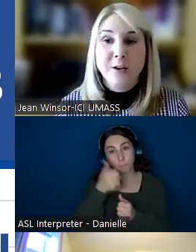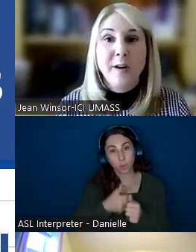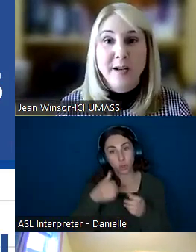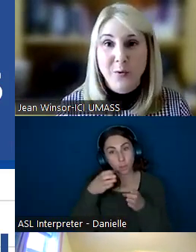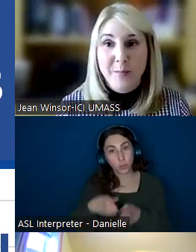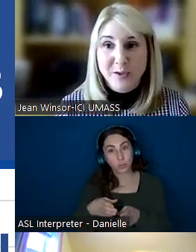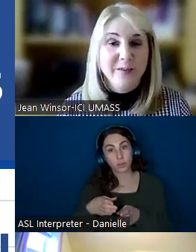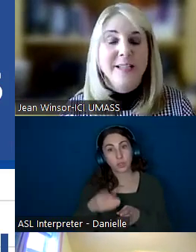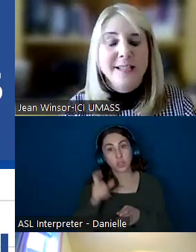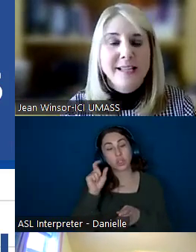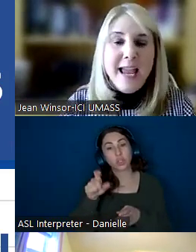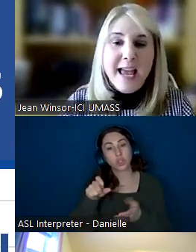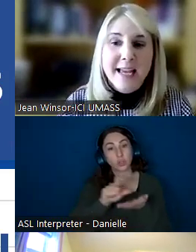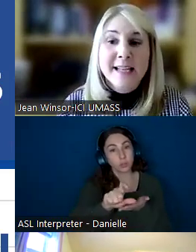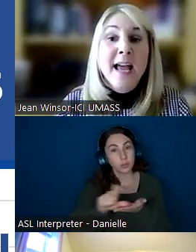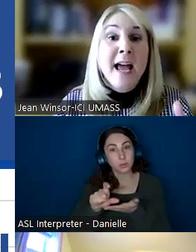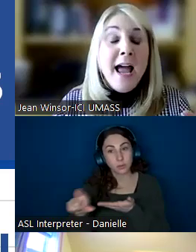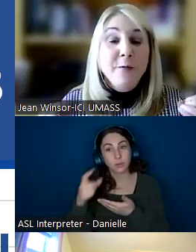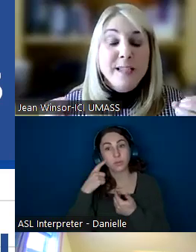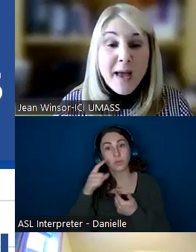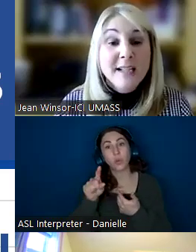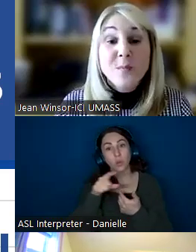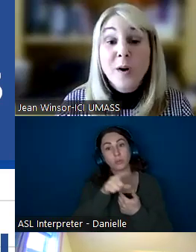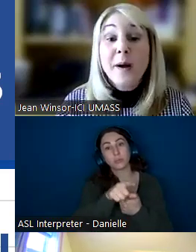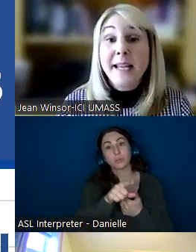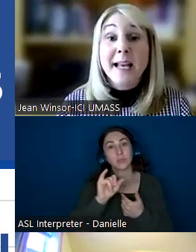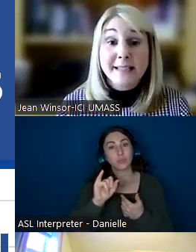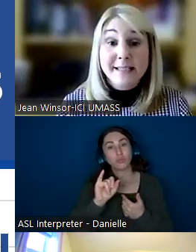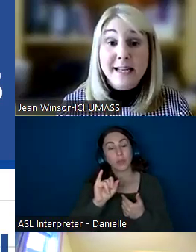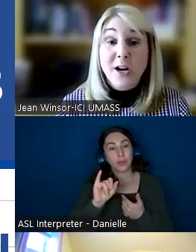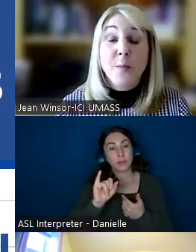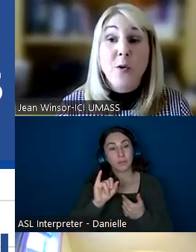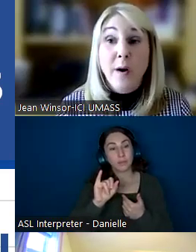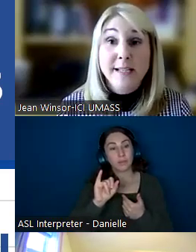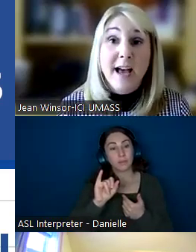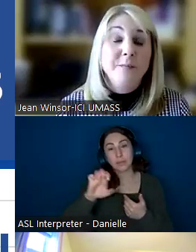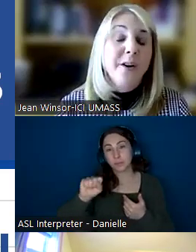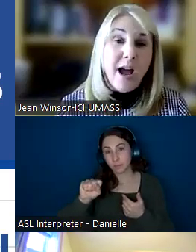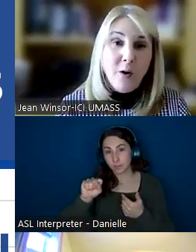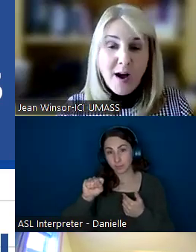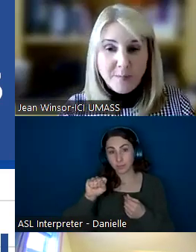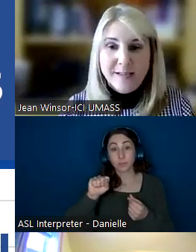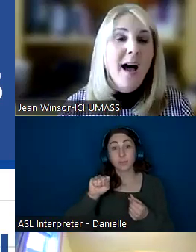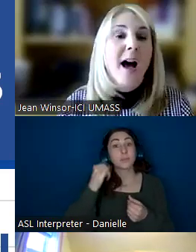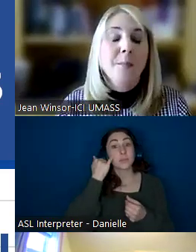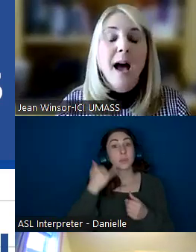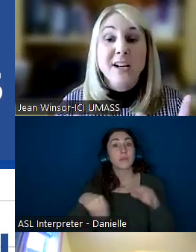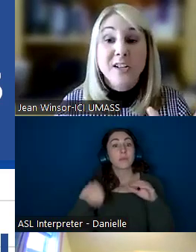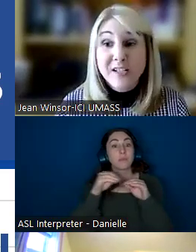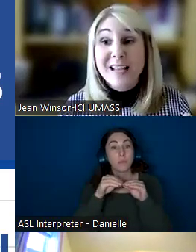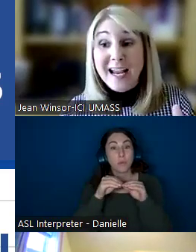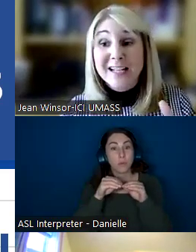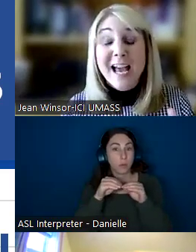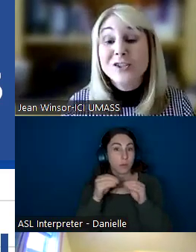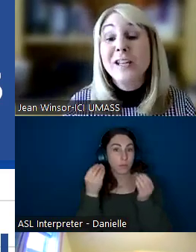on integrated employment services? And if we spend more money as a state, are we going to have better outcomes?